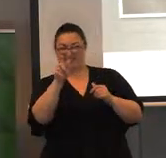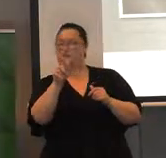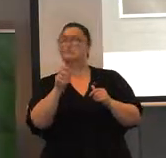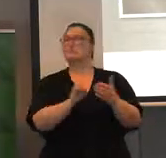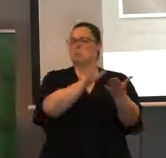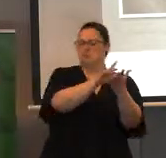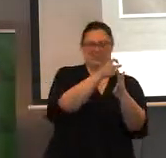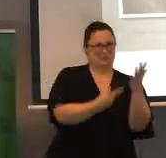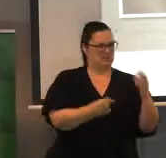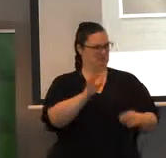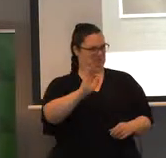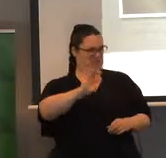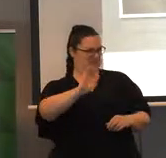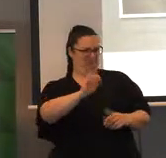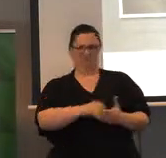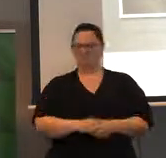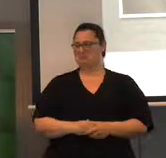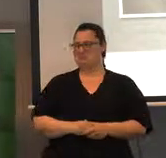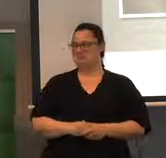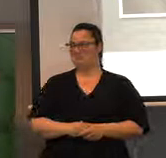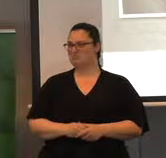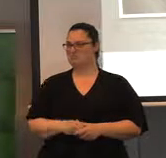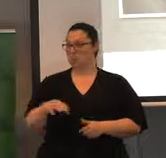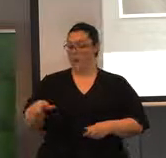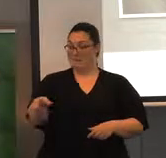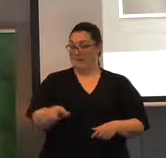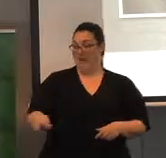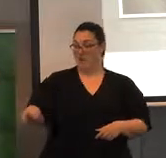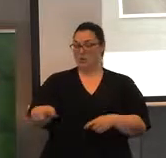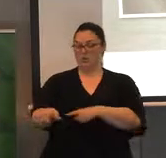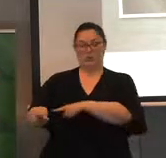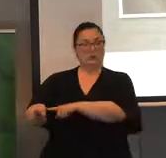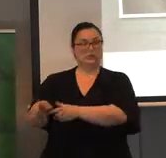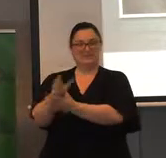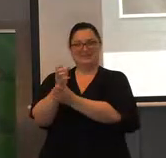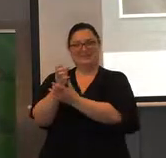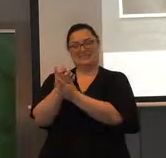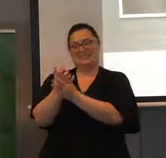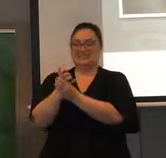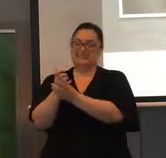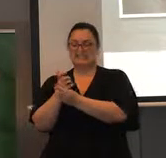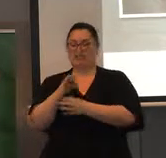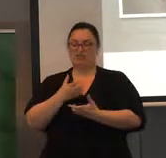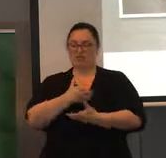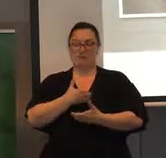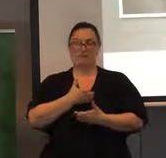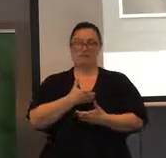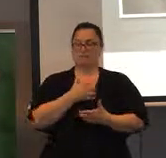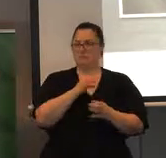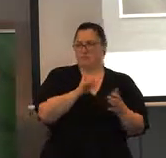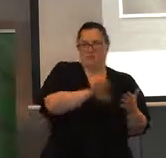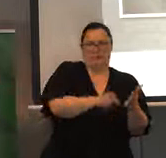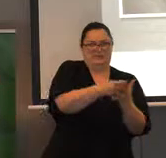data. If I simply am not comfortable using a mouse, hand stuff, not in that